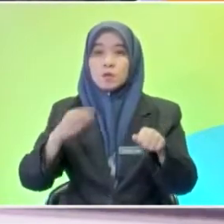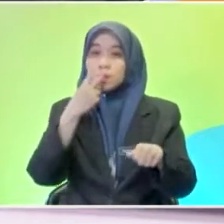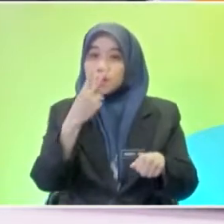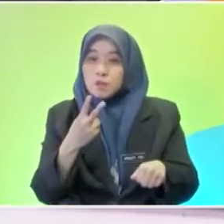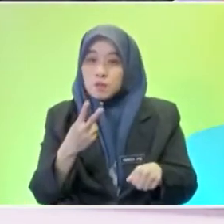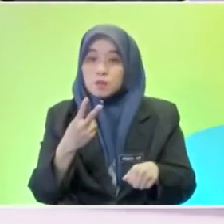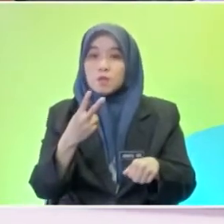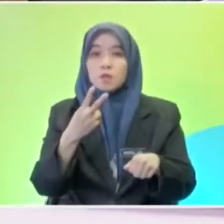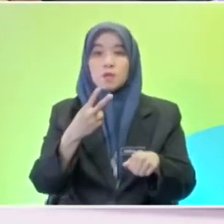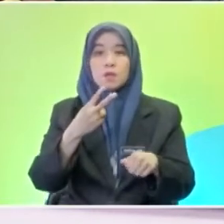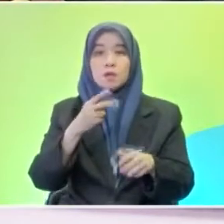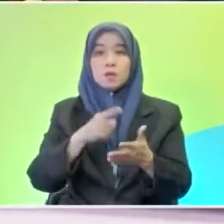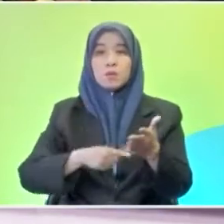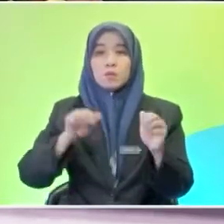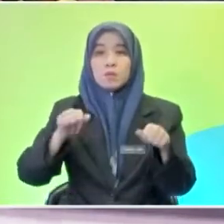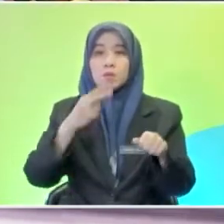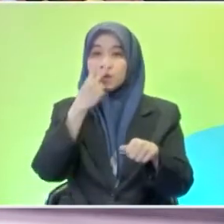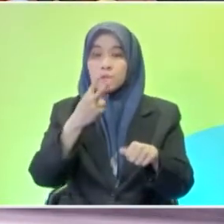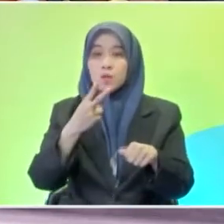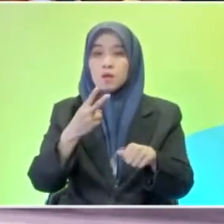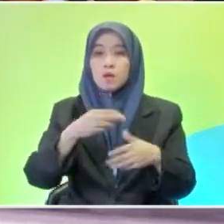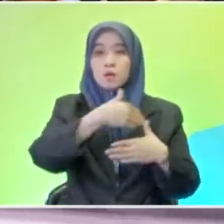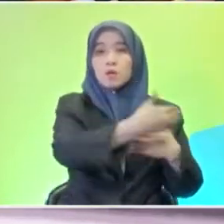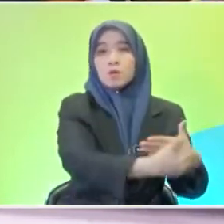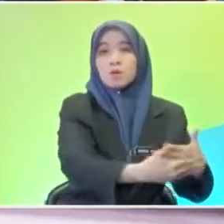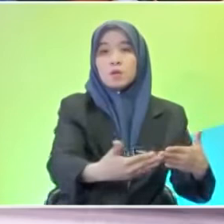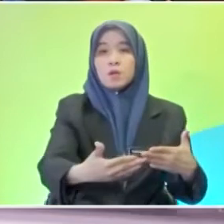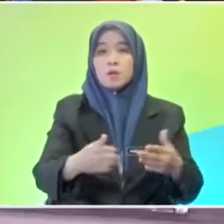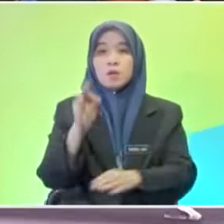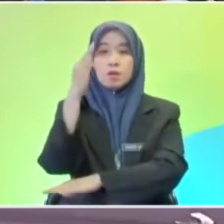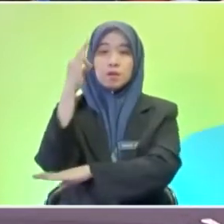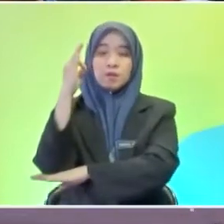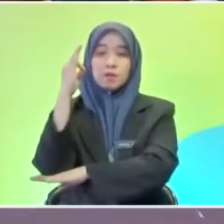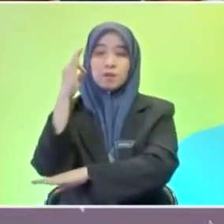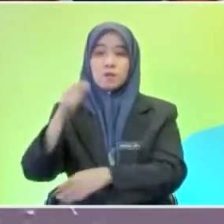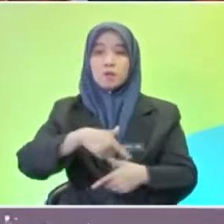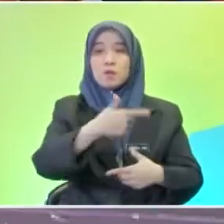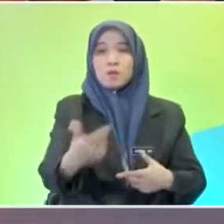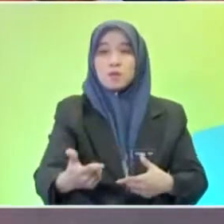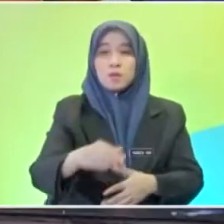And all that he could see was the other side of the forest.